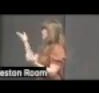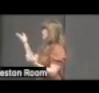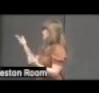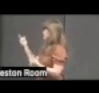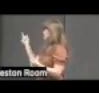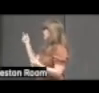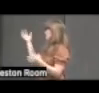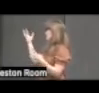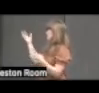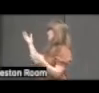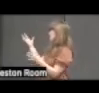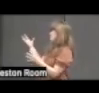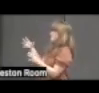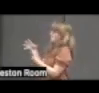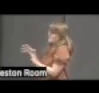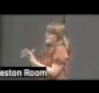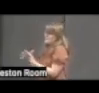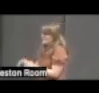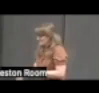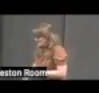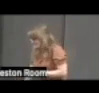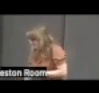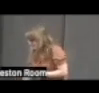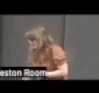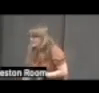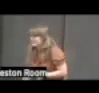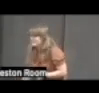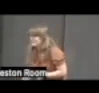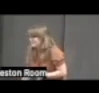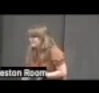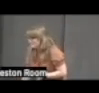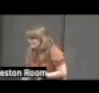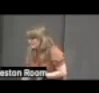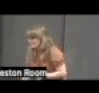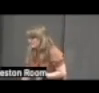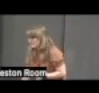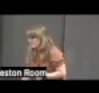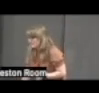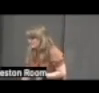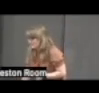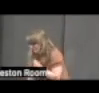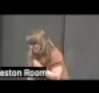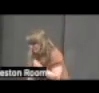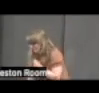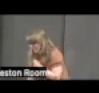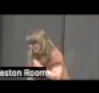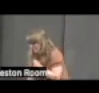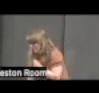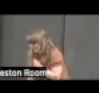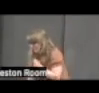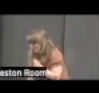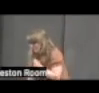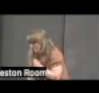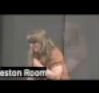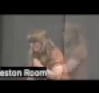other males will come in. They're showing the other male coming in. And I wish you could hear the stuff, because